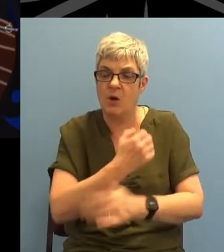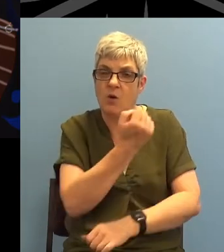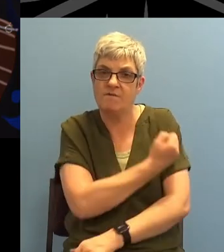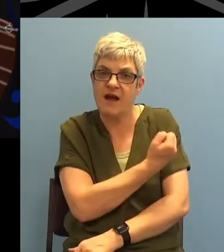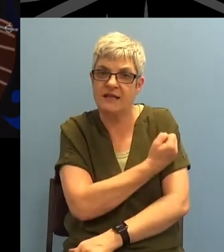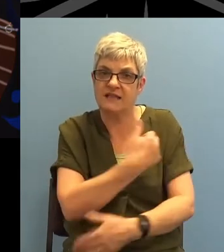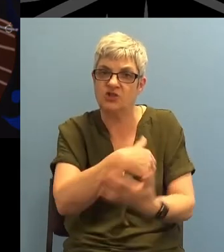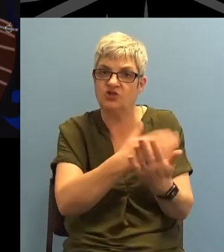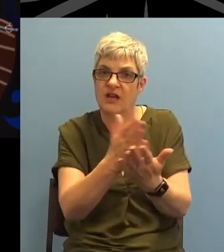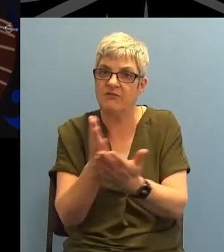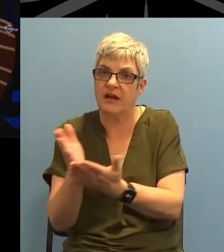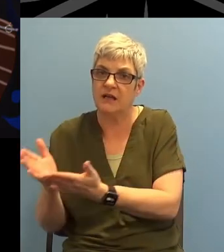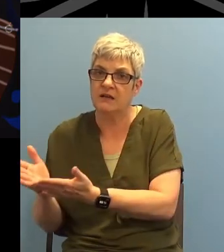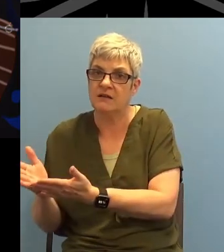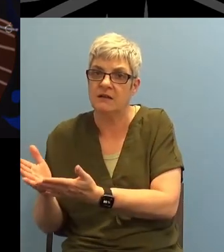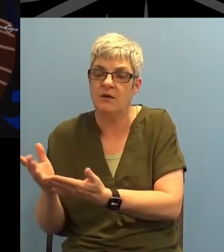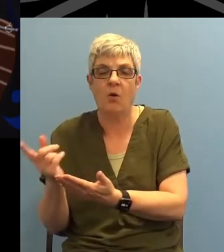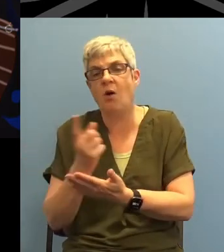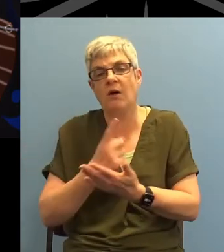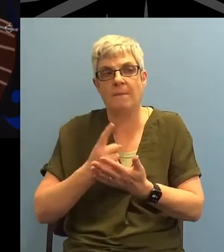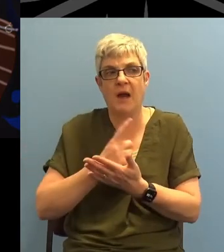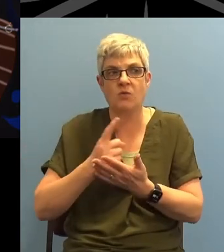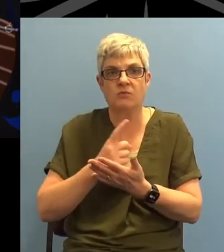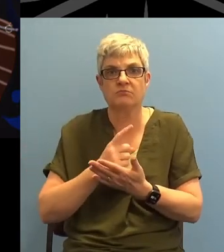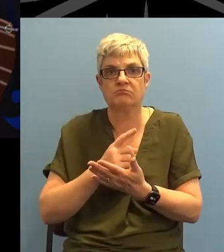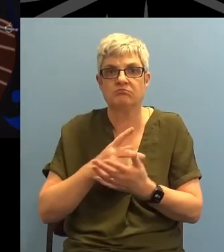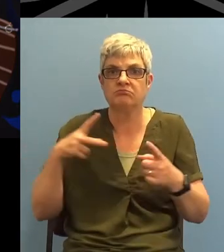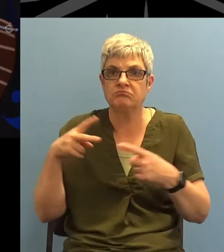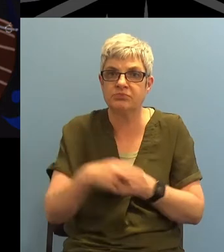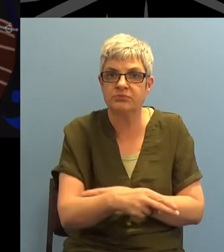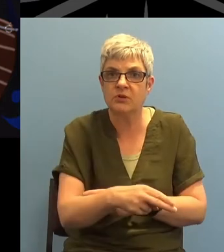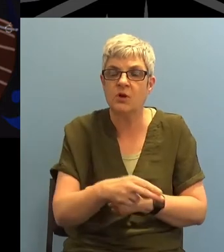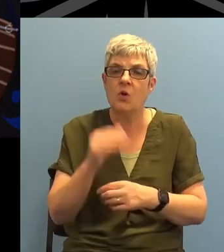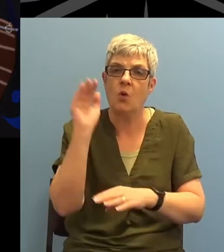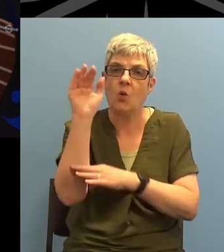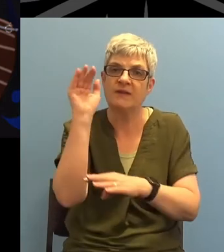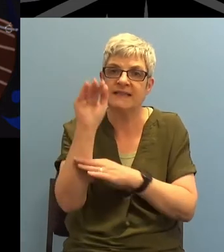sharing or on cutting overseas aid?